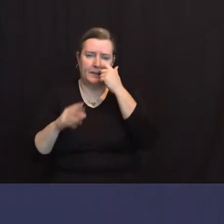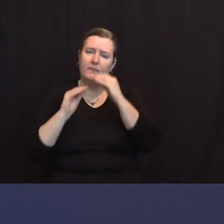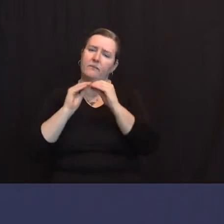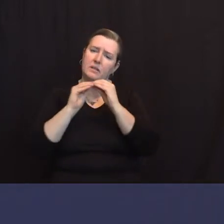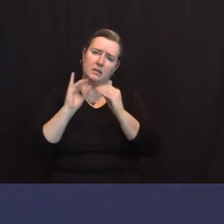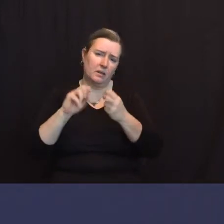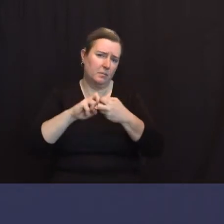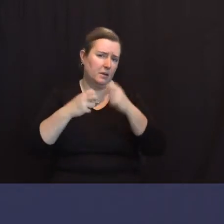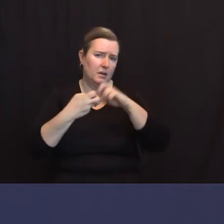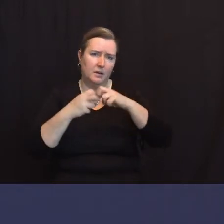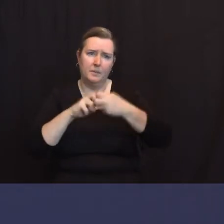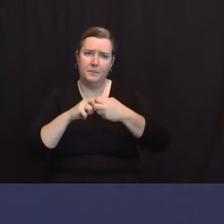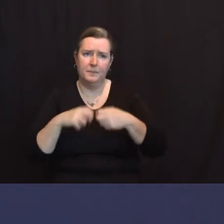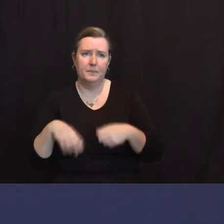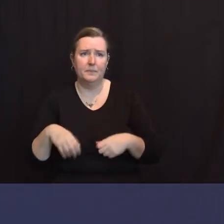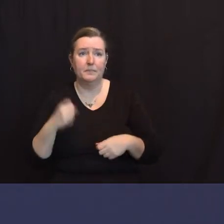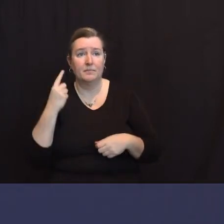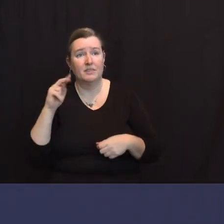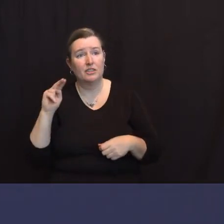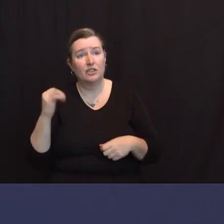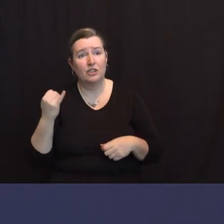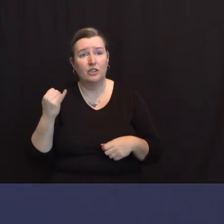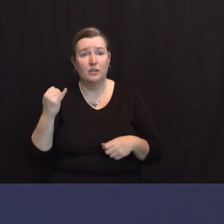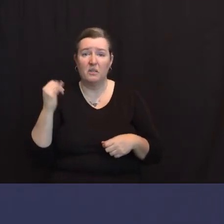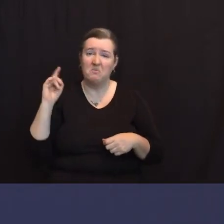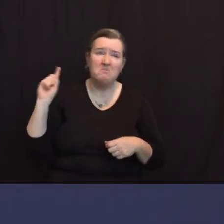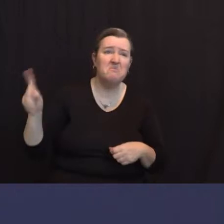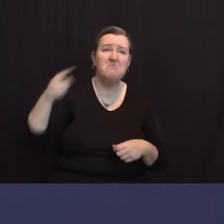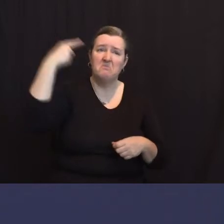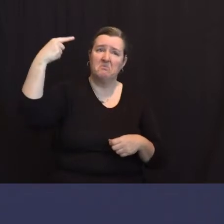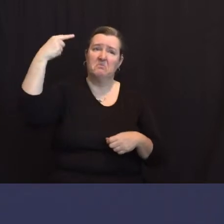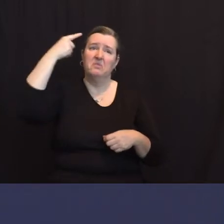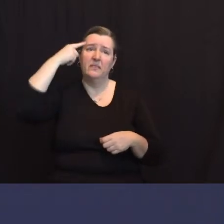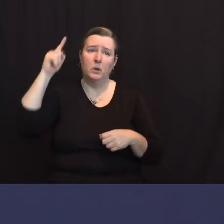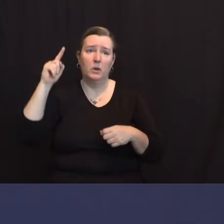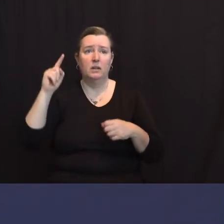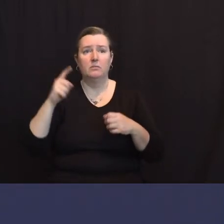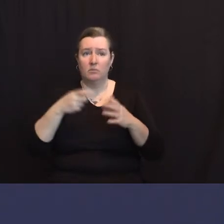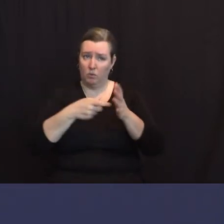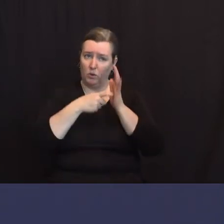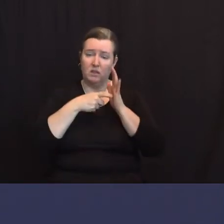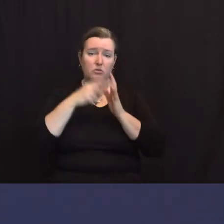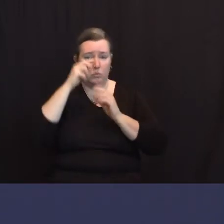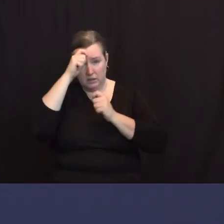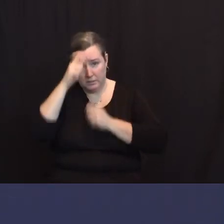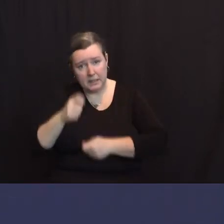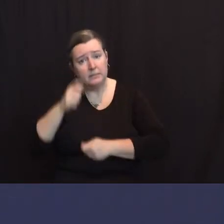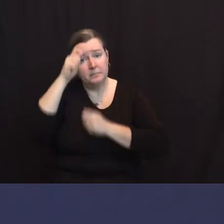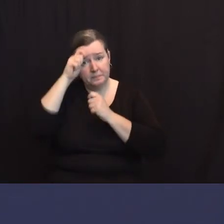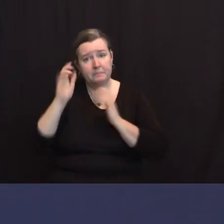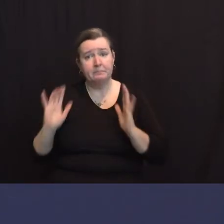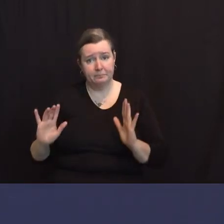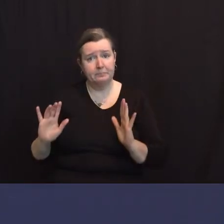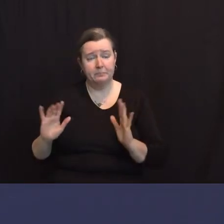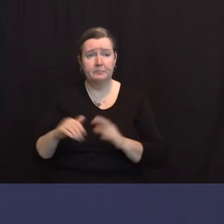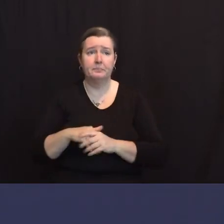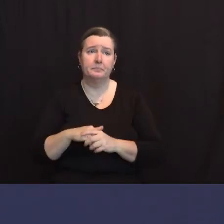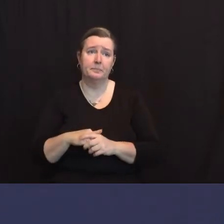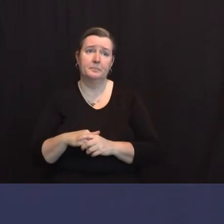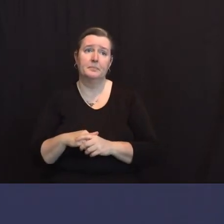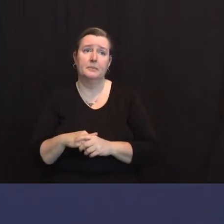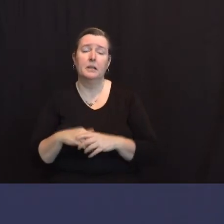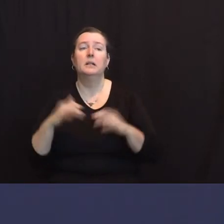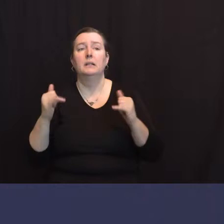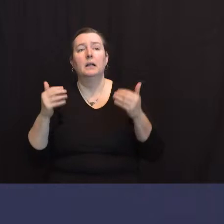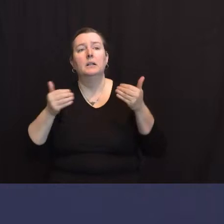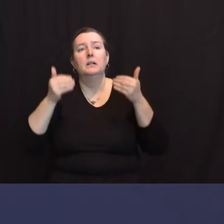in the nation in terms of the respect and treatment that they richly deserve. So with that, Matt, good afternoon. Good afternoon, Governor. First of